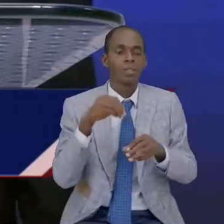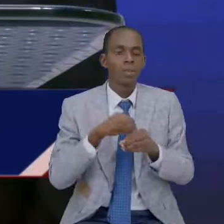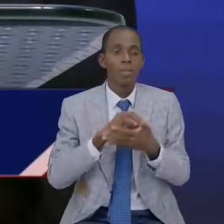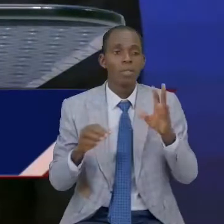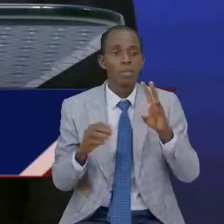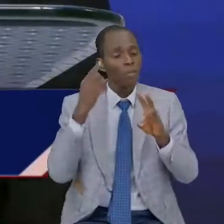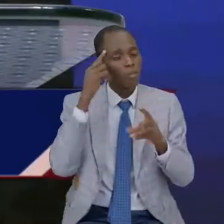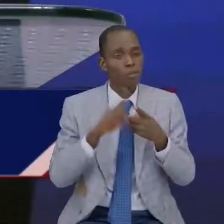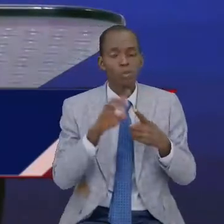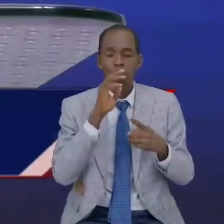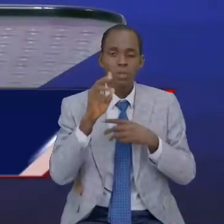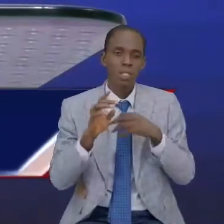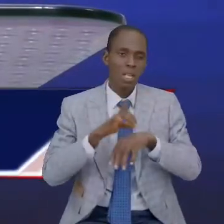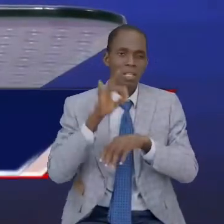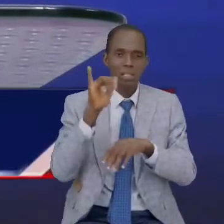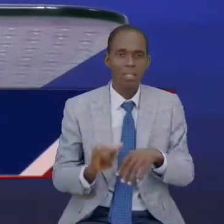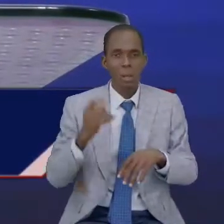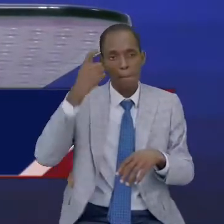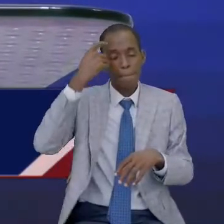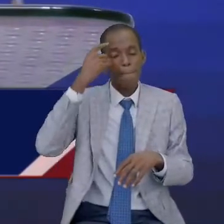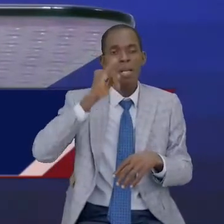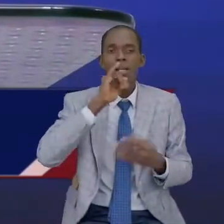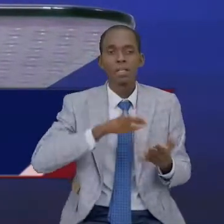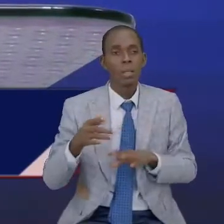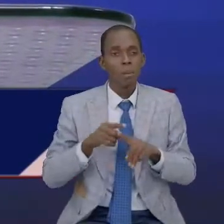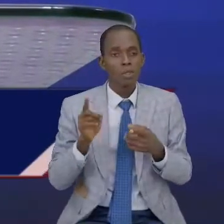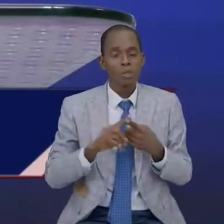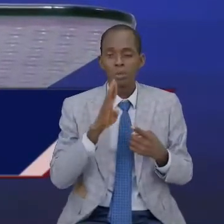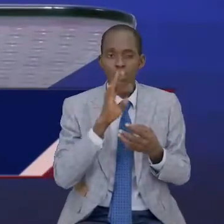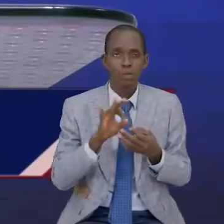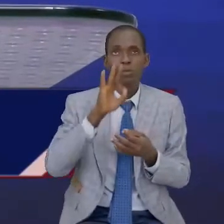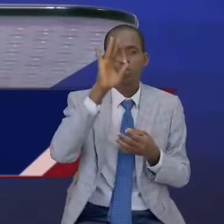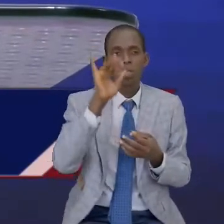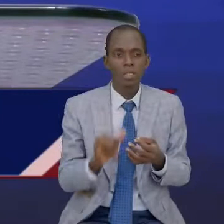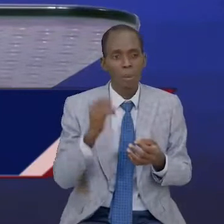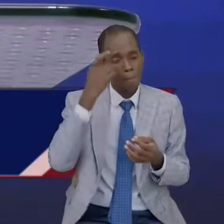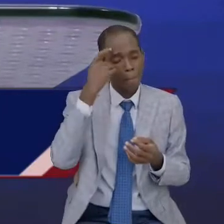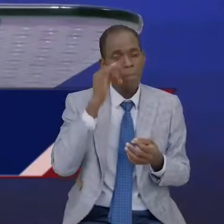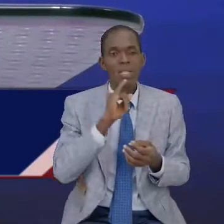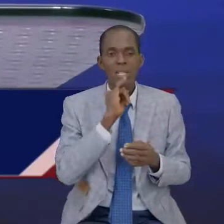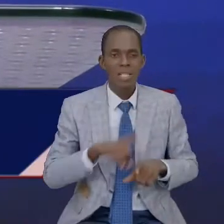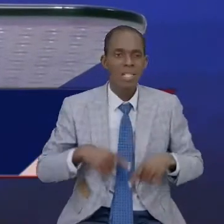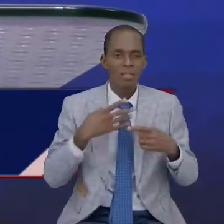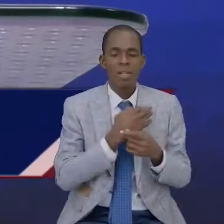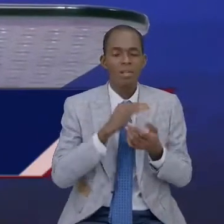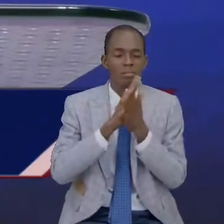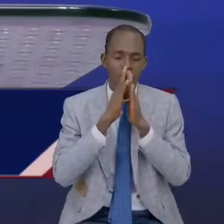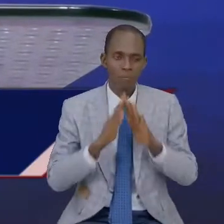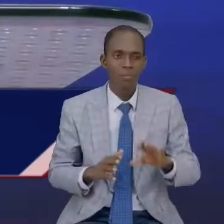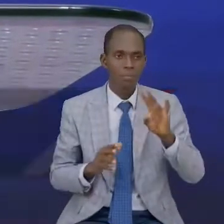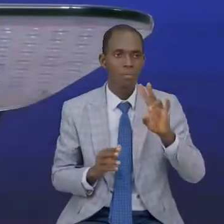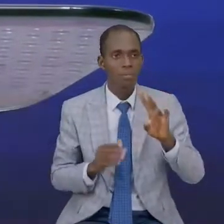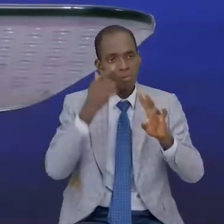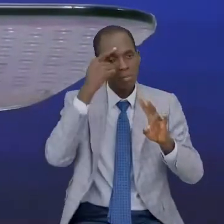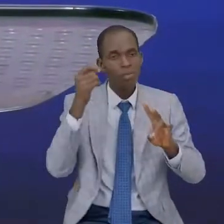says, for to be carnally minded is death, but to be spiritually minded is life and peace.